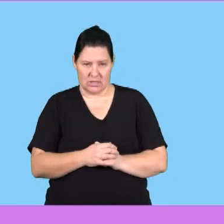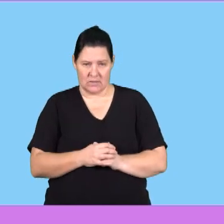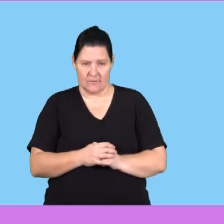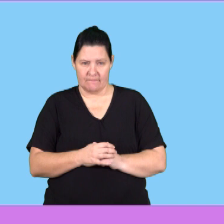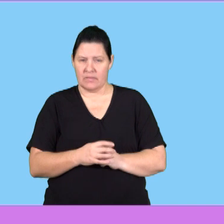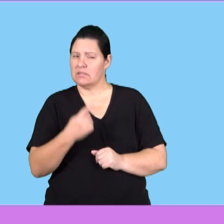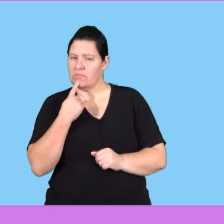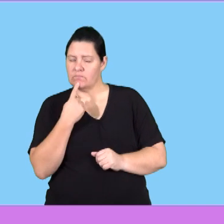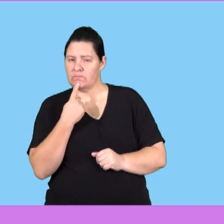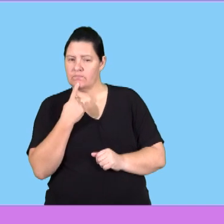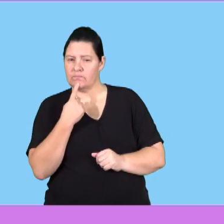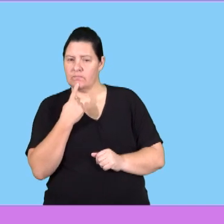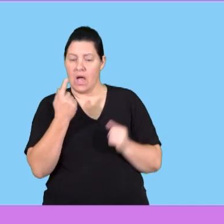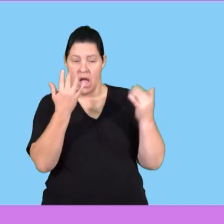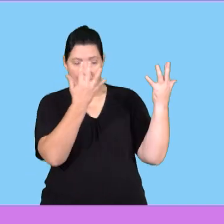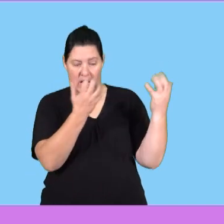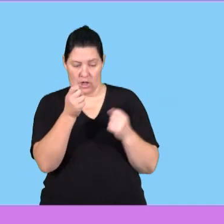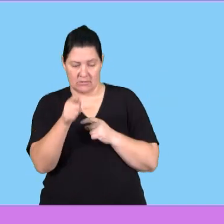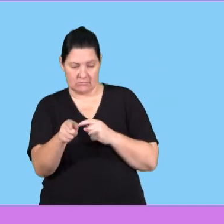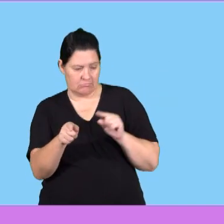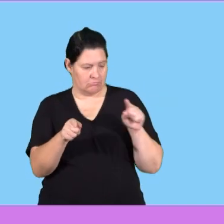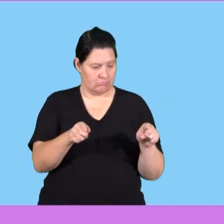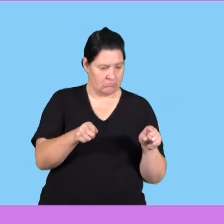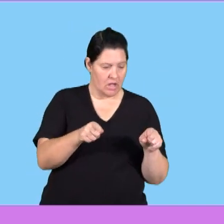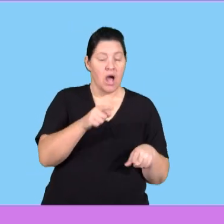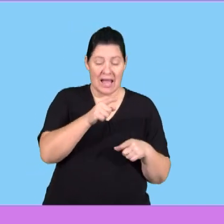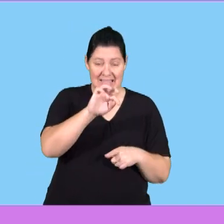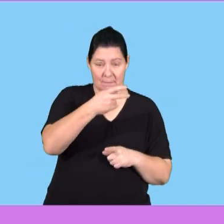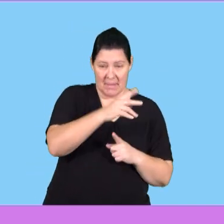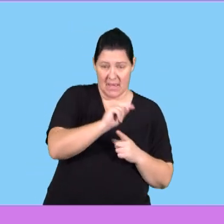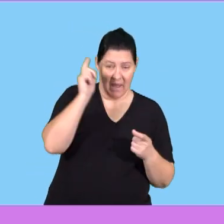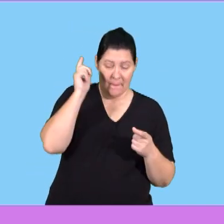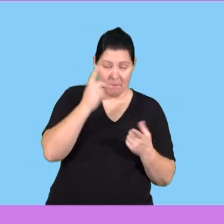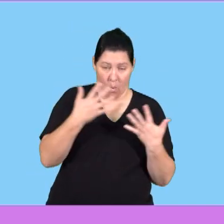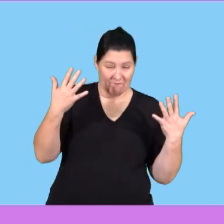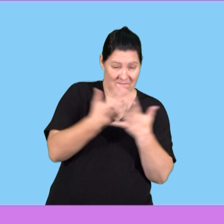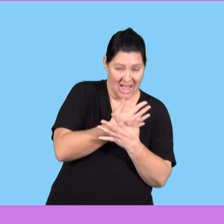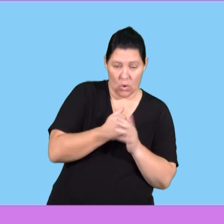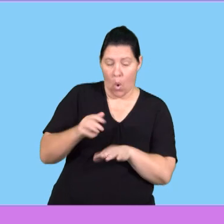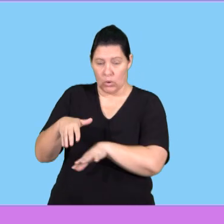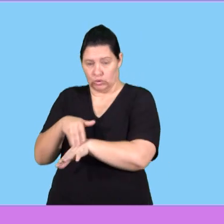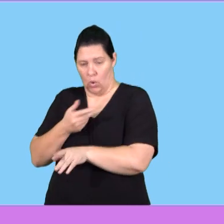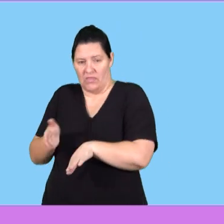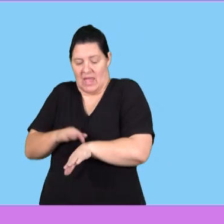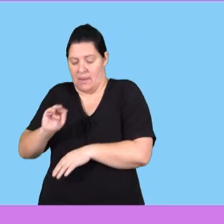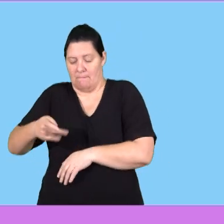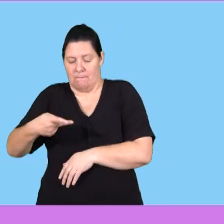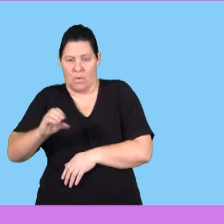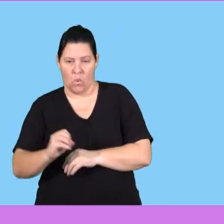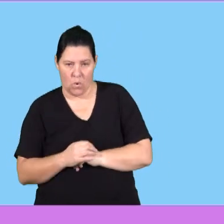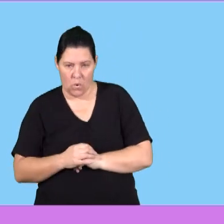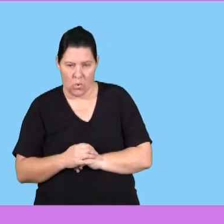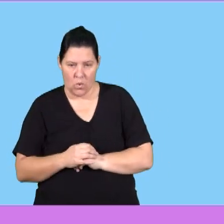The question was use calculations to determine if she was driving faster or slower than